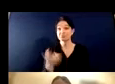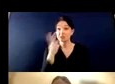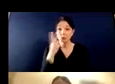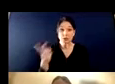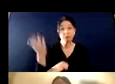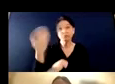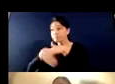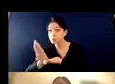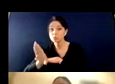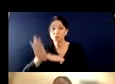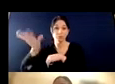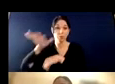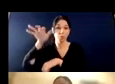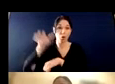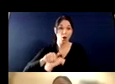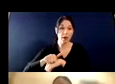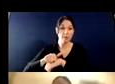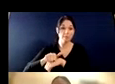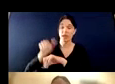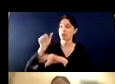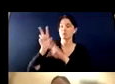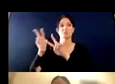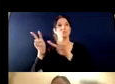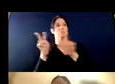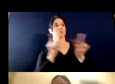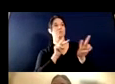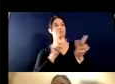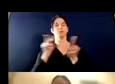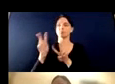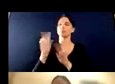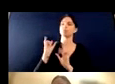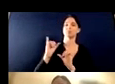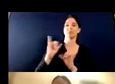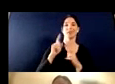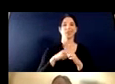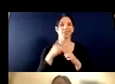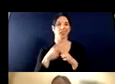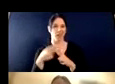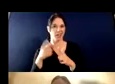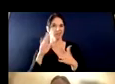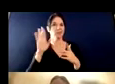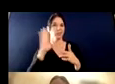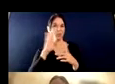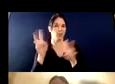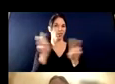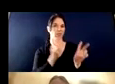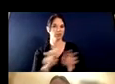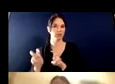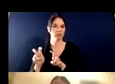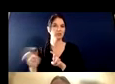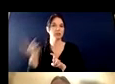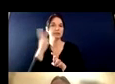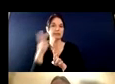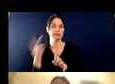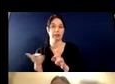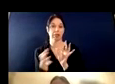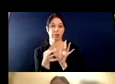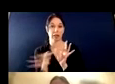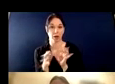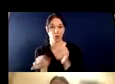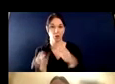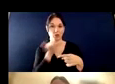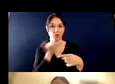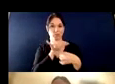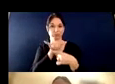test appointment. Then we'll orient ourselves to the actual audiogram graph and the jargon that is often used to describe